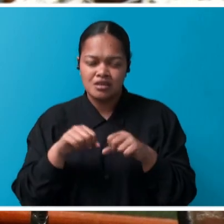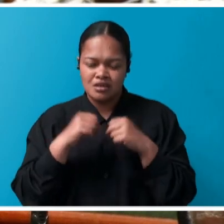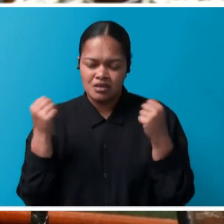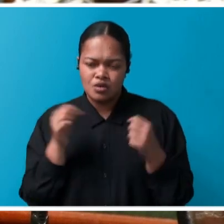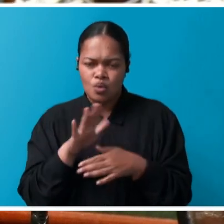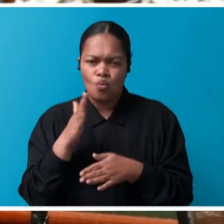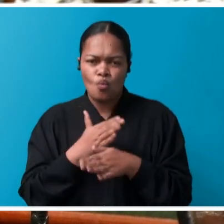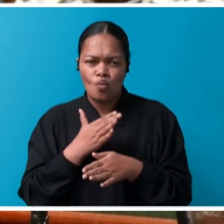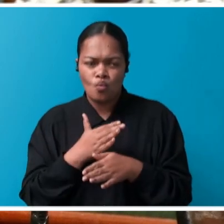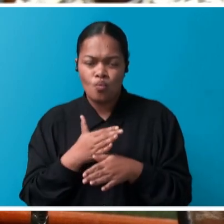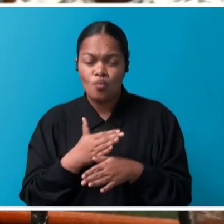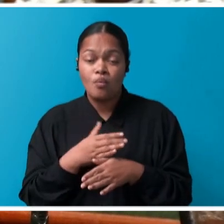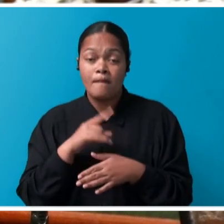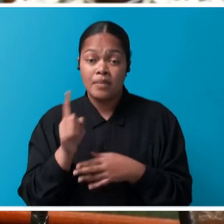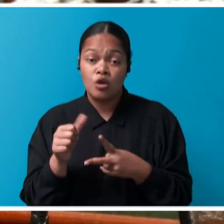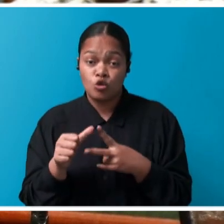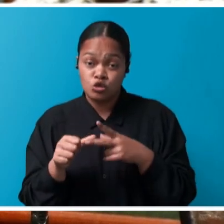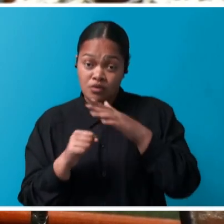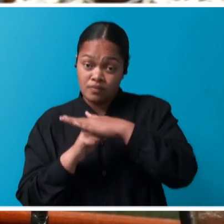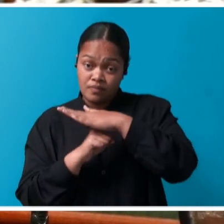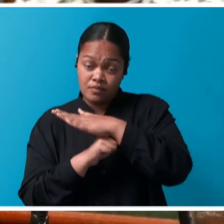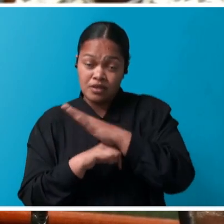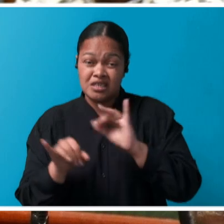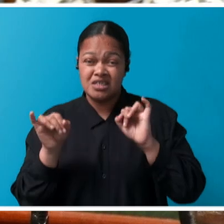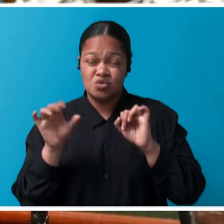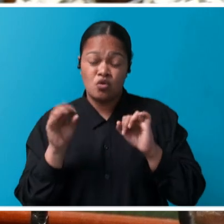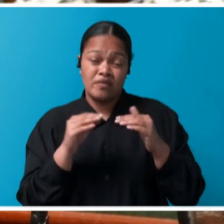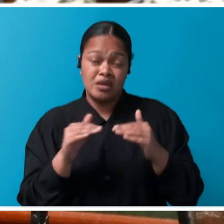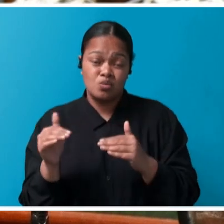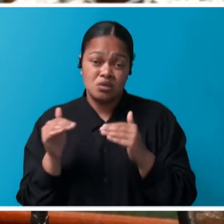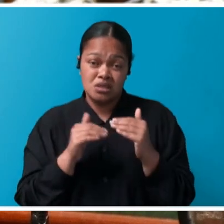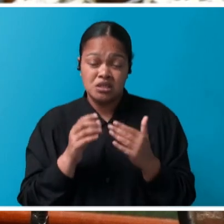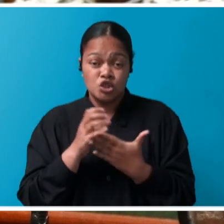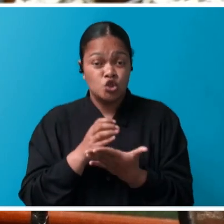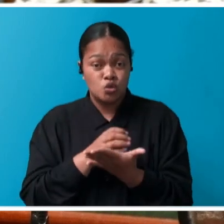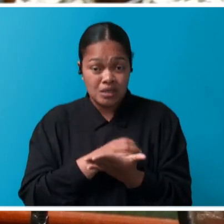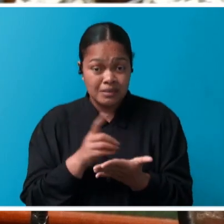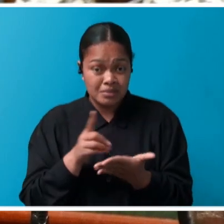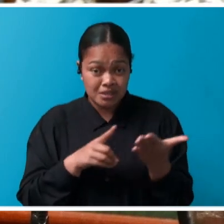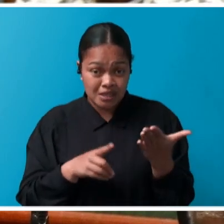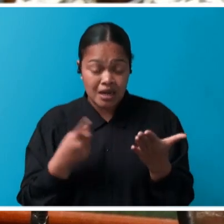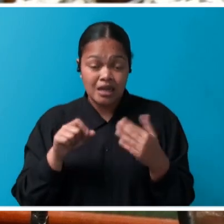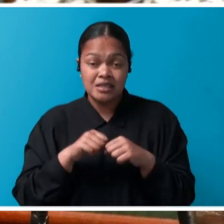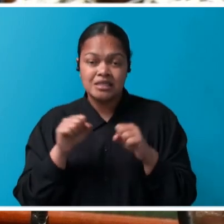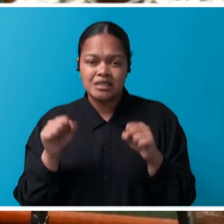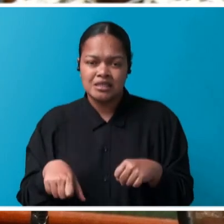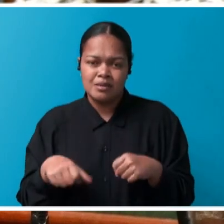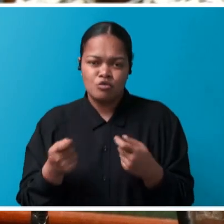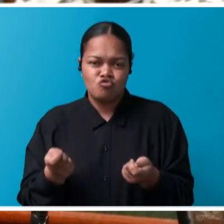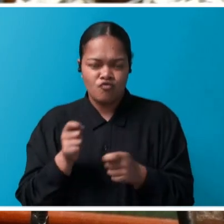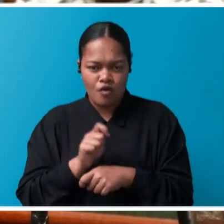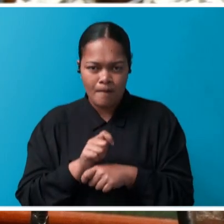conditions, but also the fundamental issue of equity, curriculum design, and system reform.